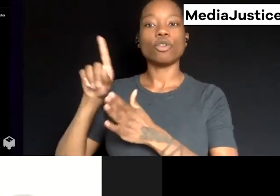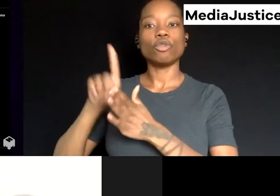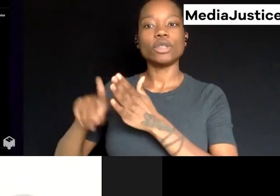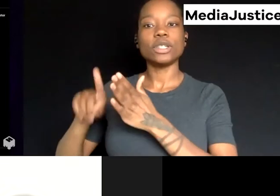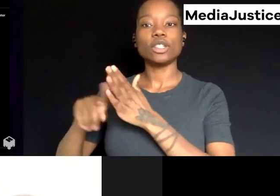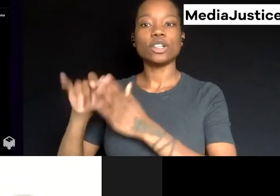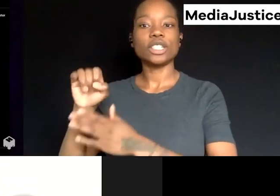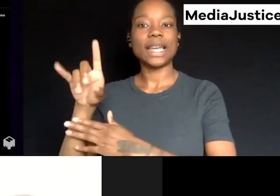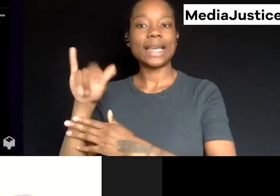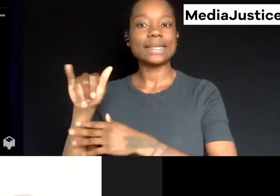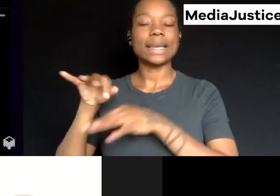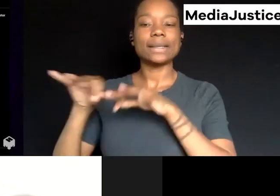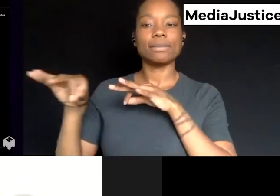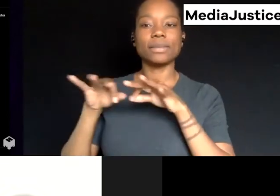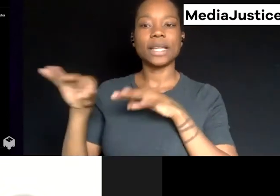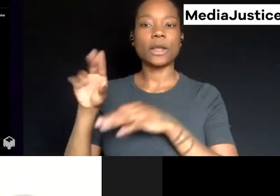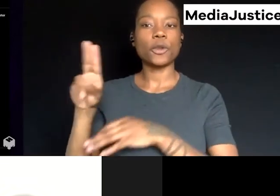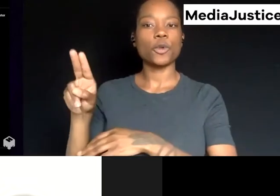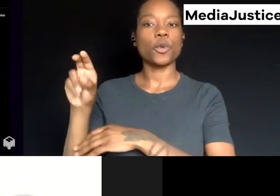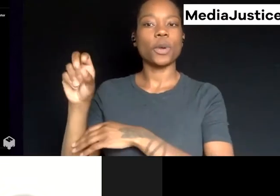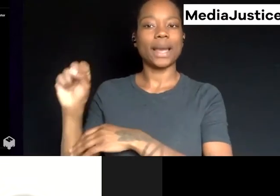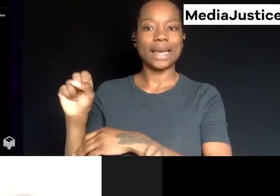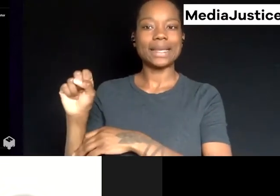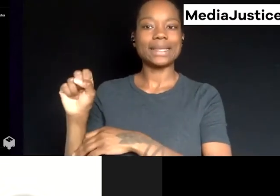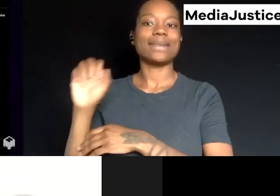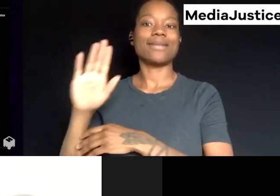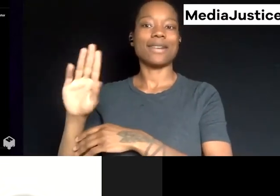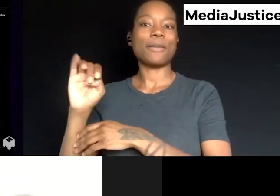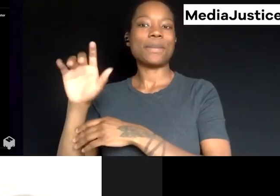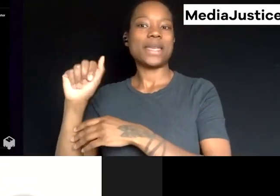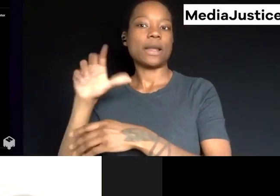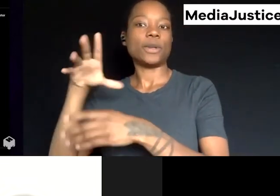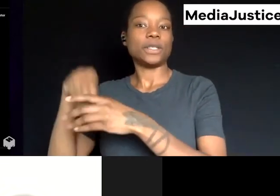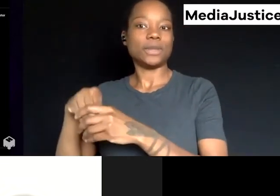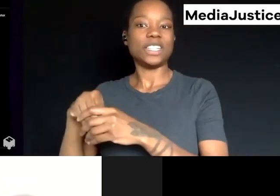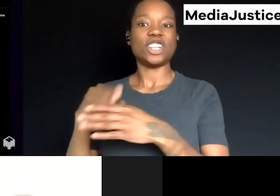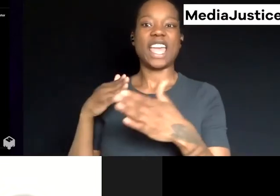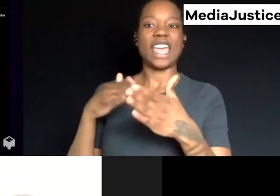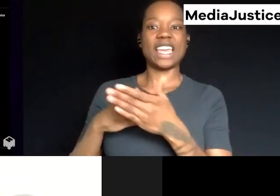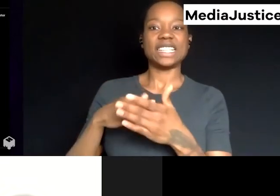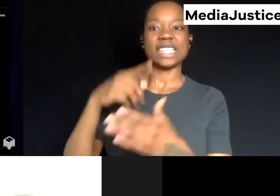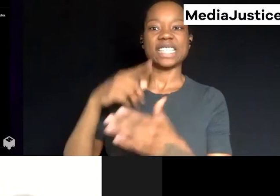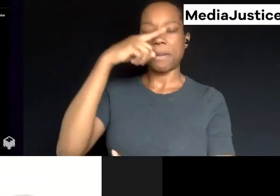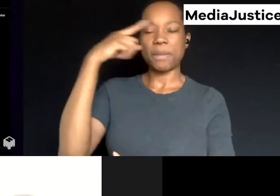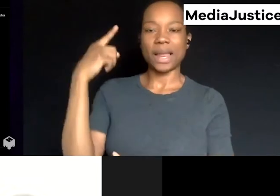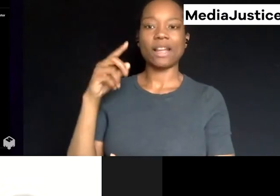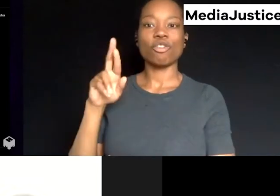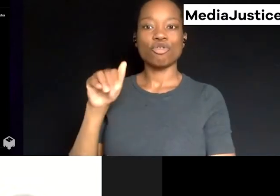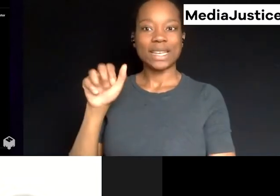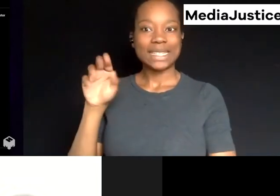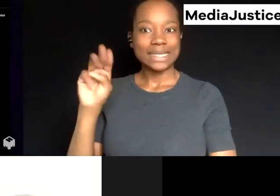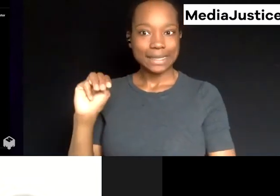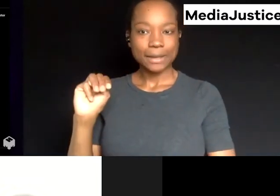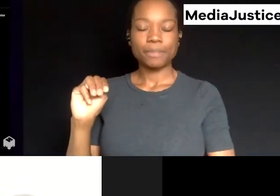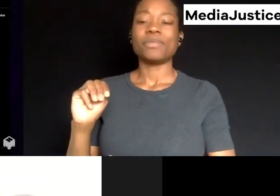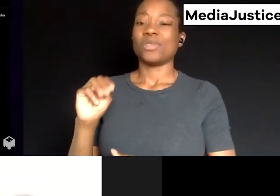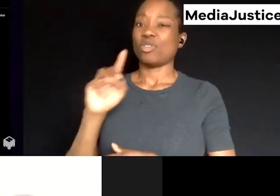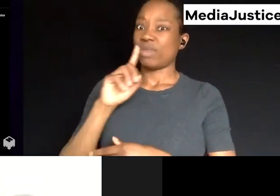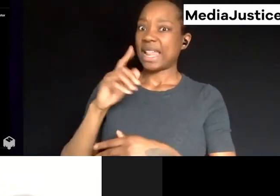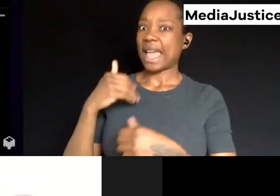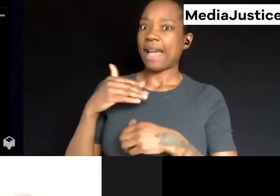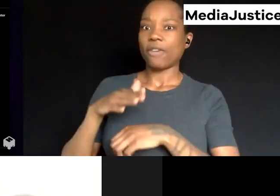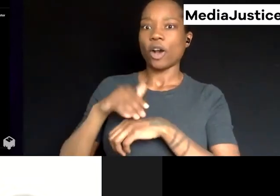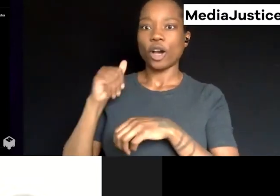in anti-Black racism and issues a call to action to repair the harm media institutions have